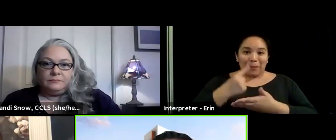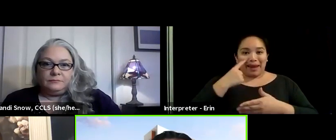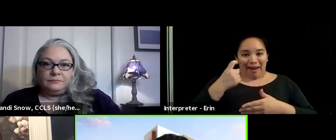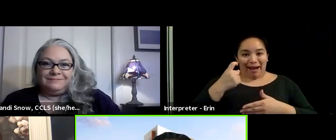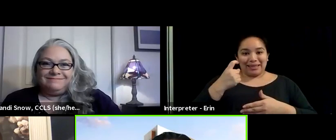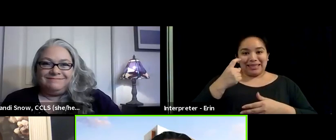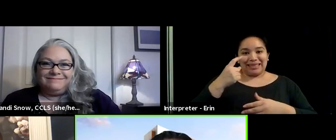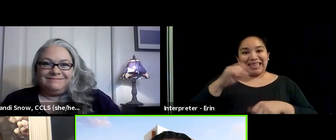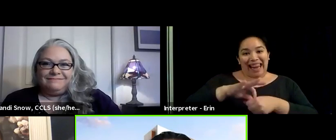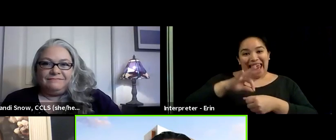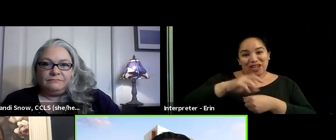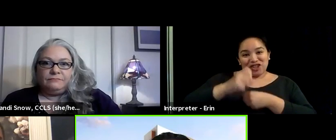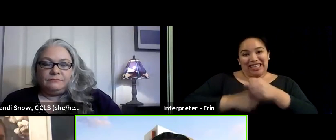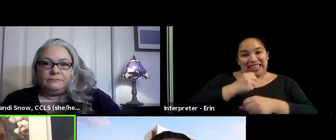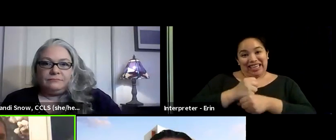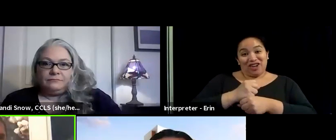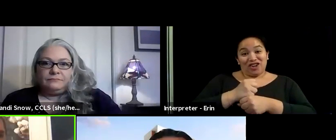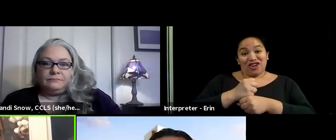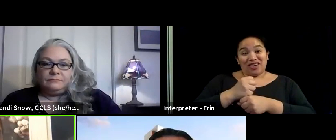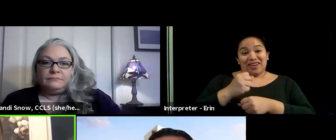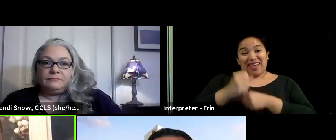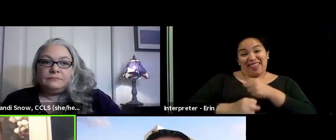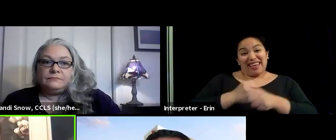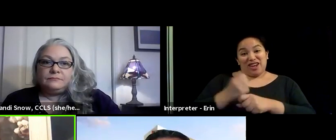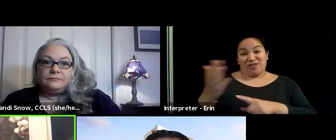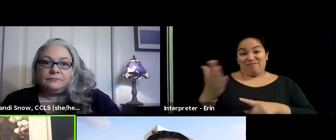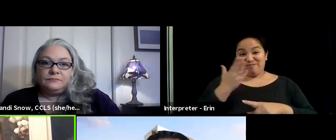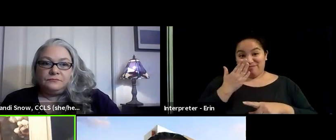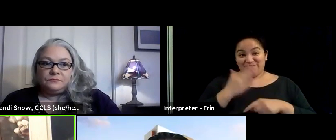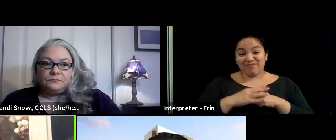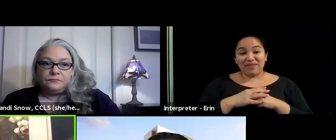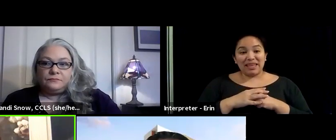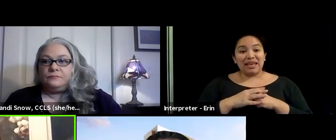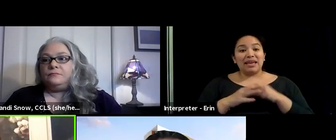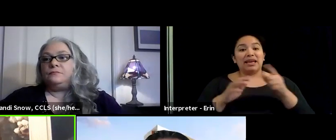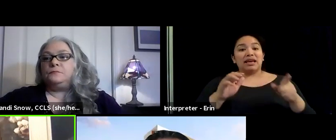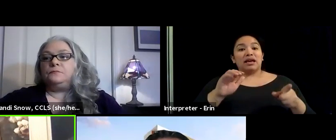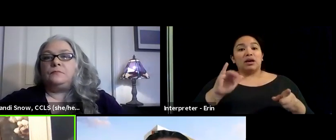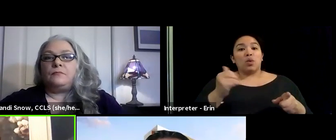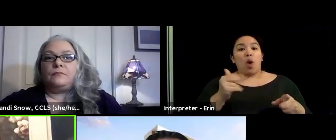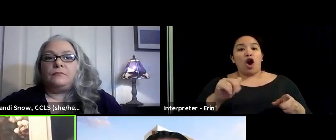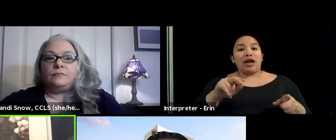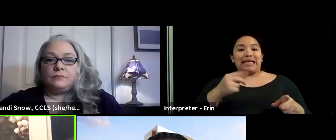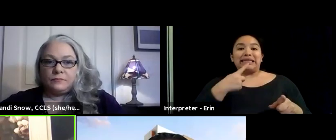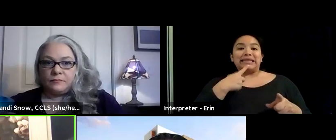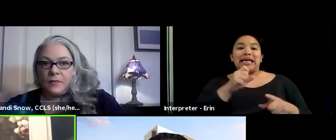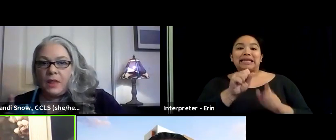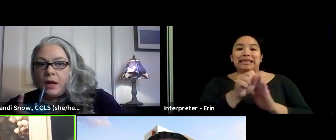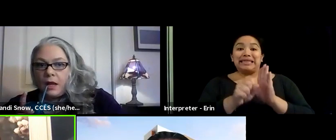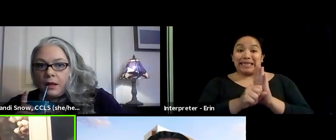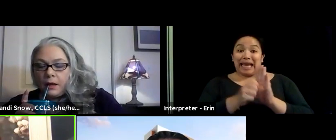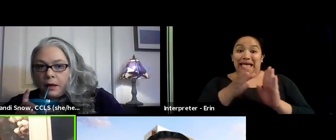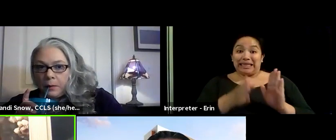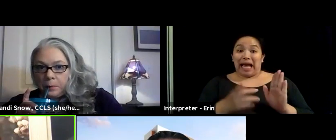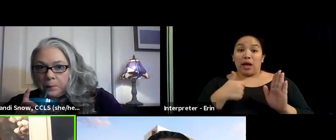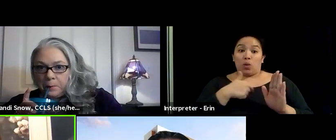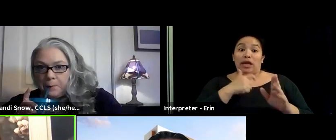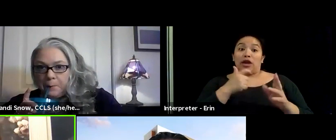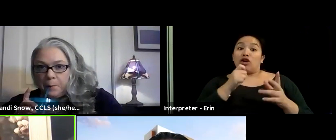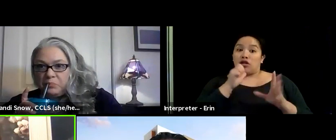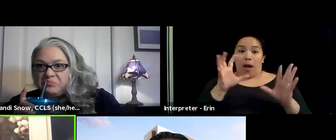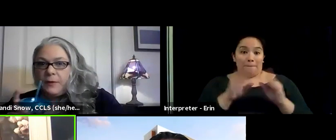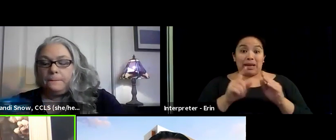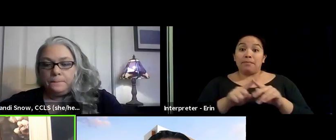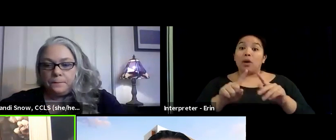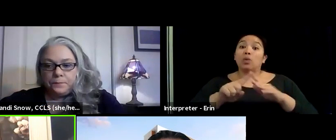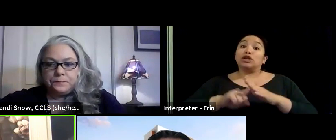almost over. I would just add on the state side that we're currently out of session, but we start session beginning of January,